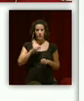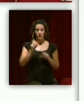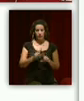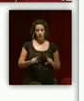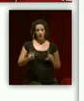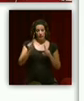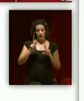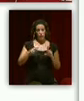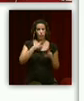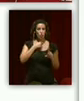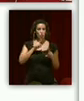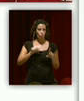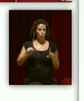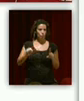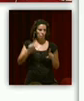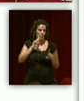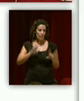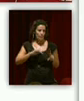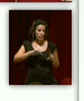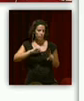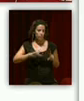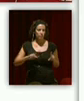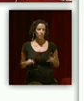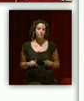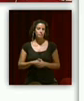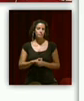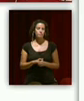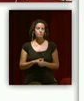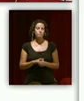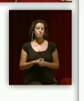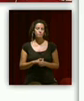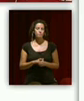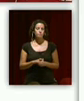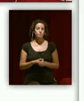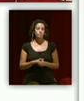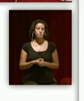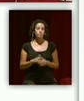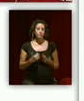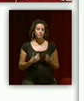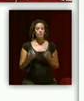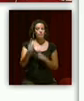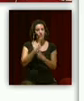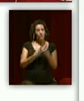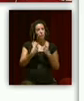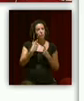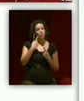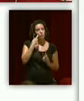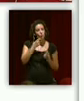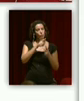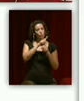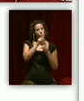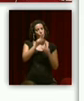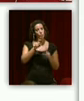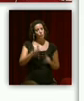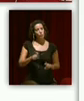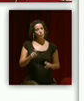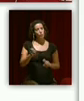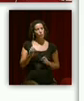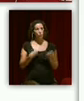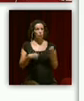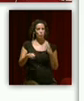it looks like they do not like the screen readers. Well, we had a problem. The